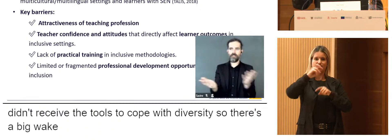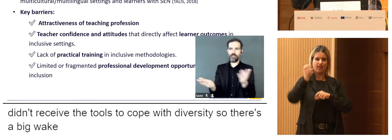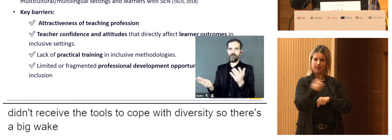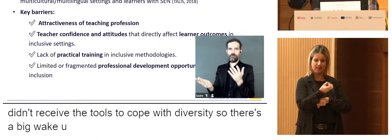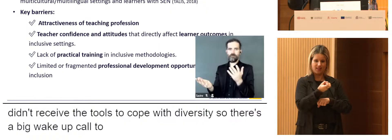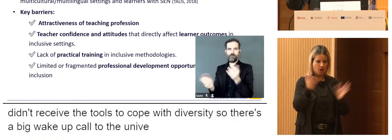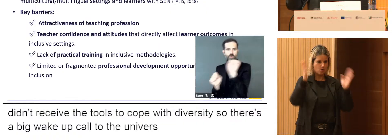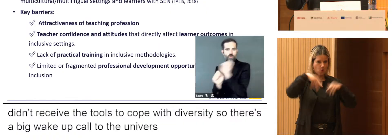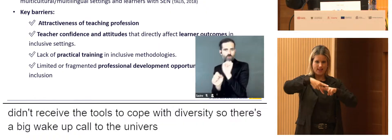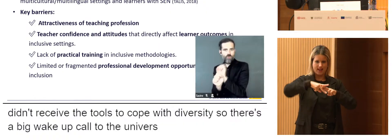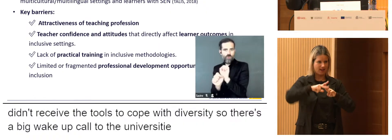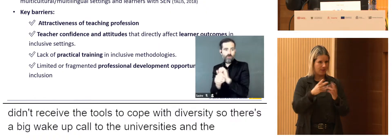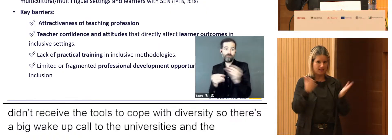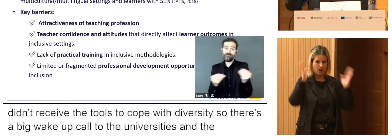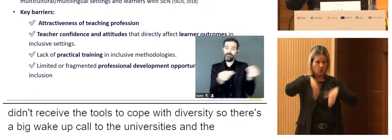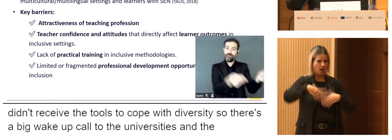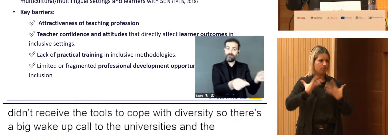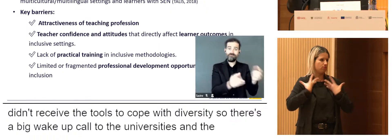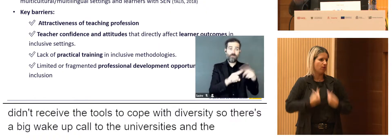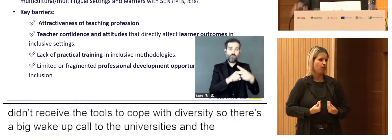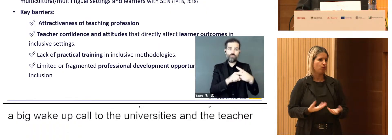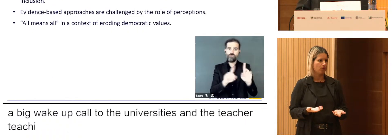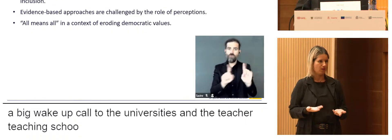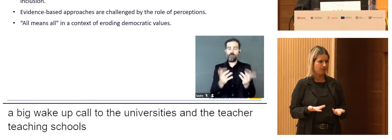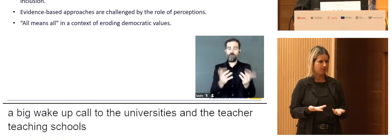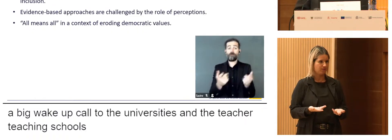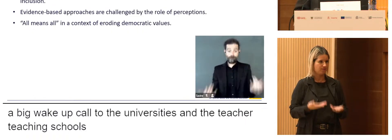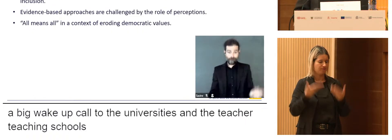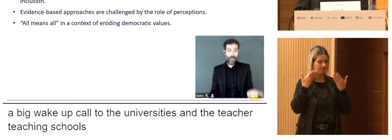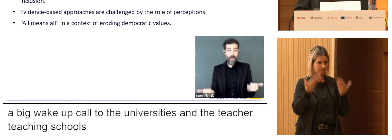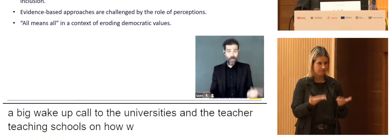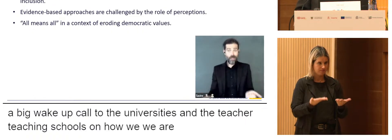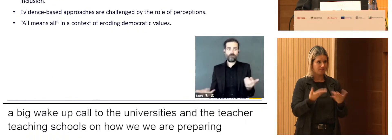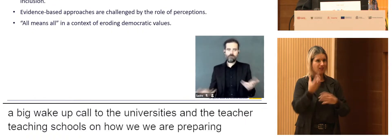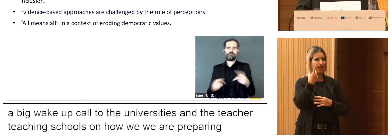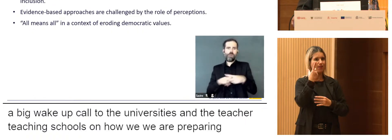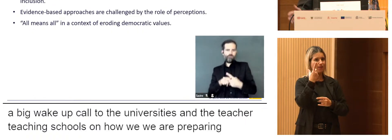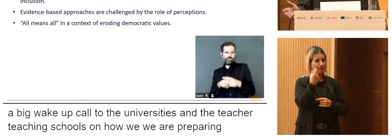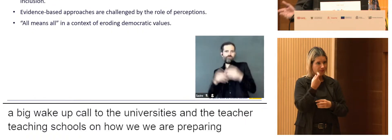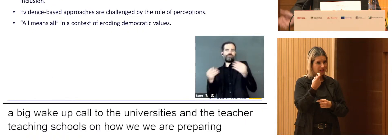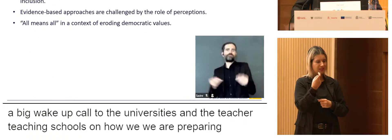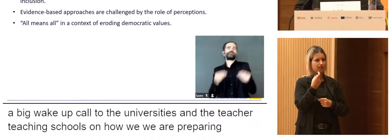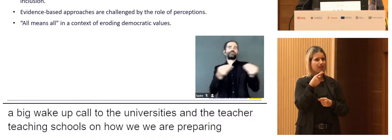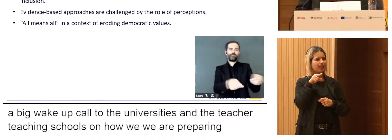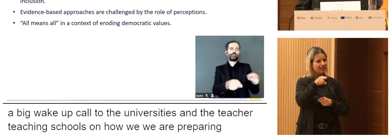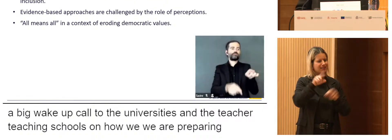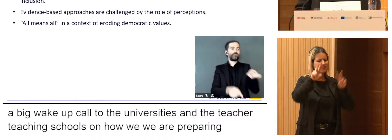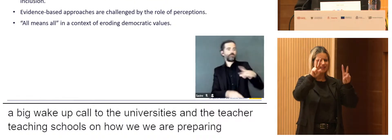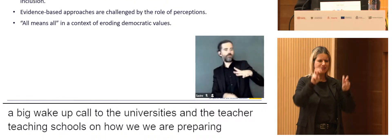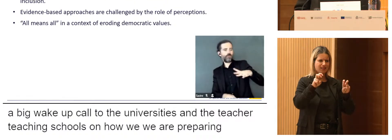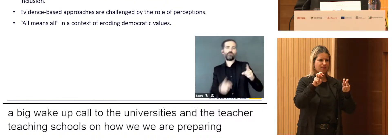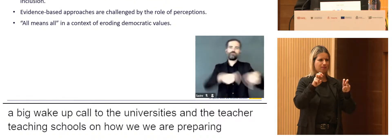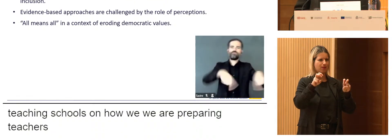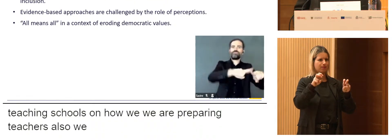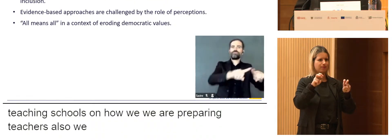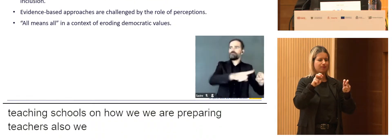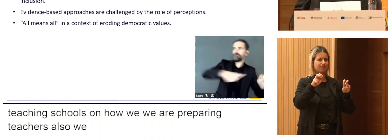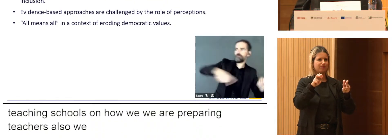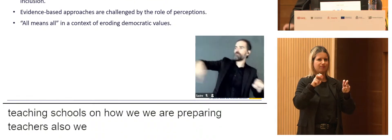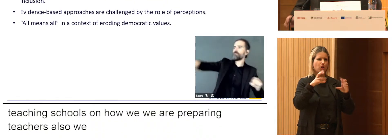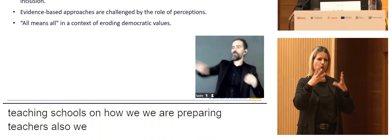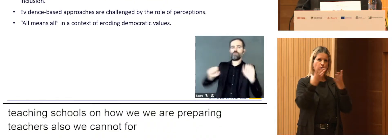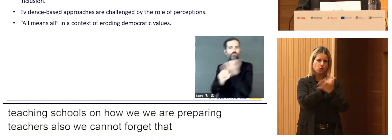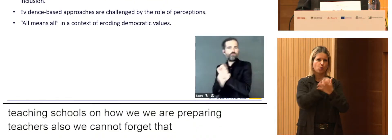universities and the teaching schools on how we are preparing teachers. Also, we cannot forget that